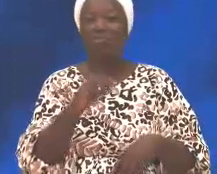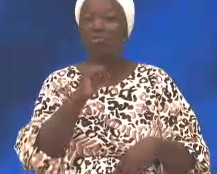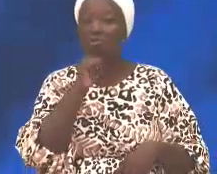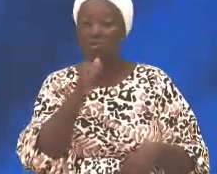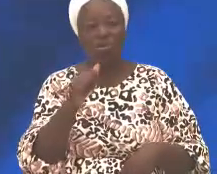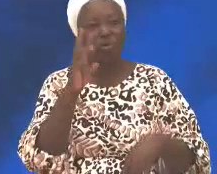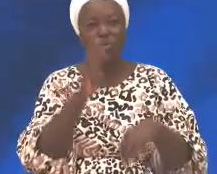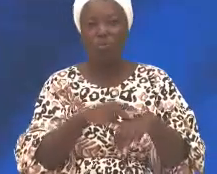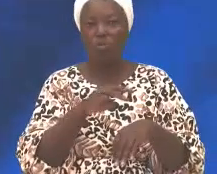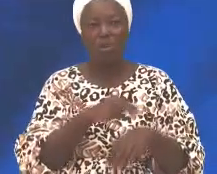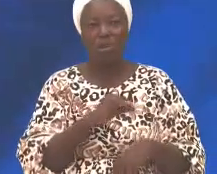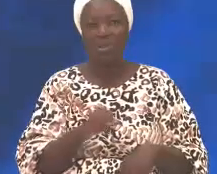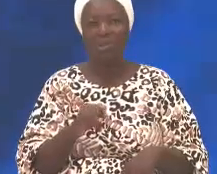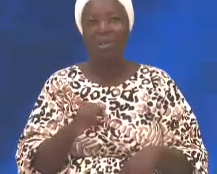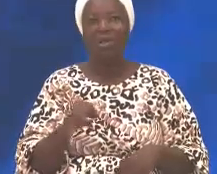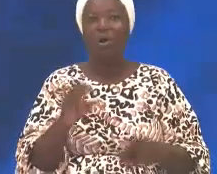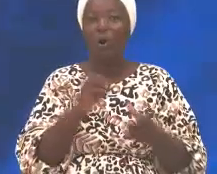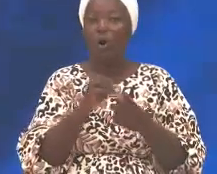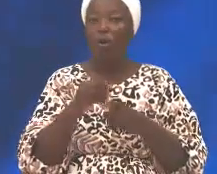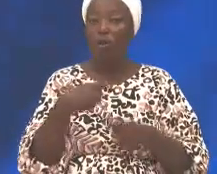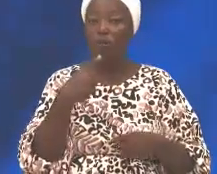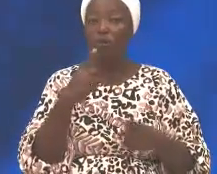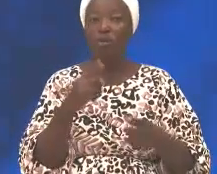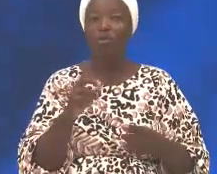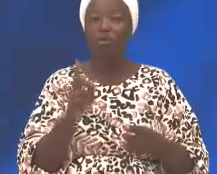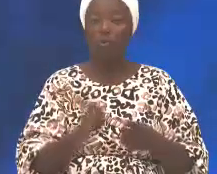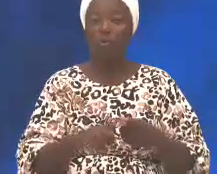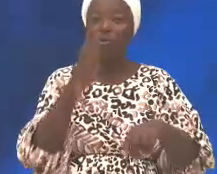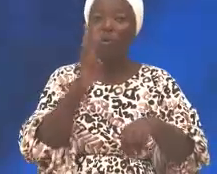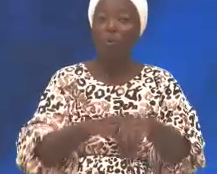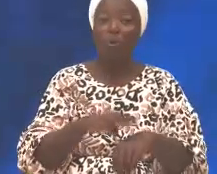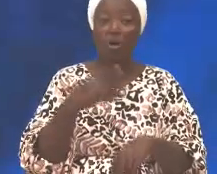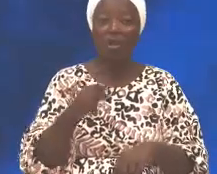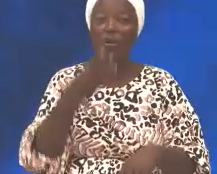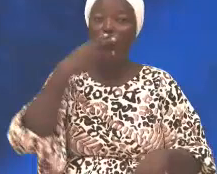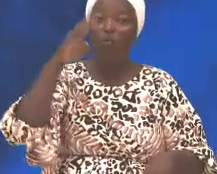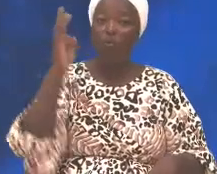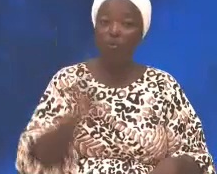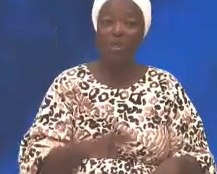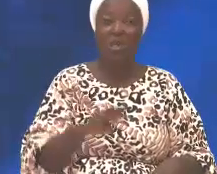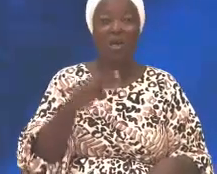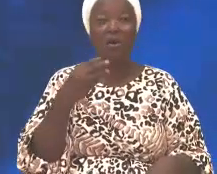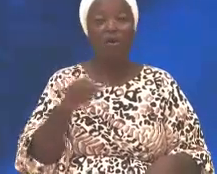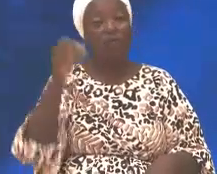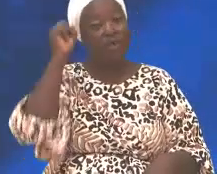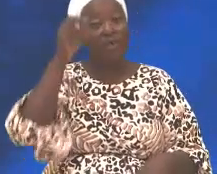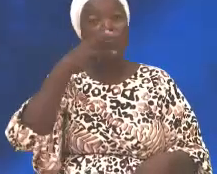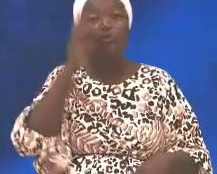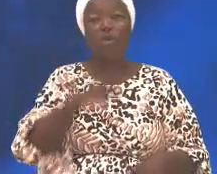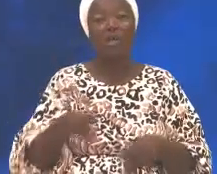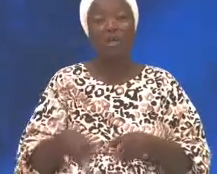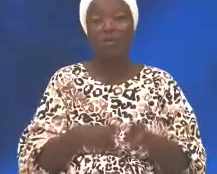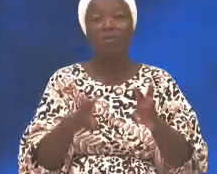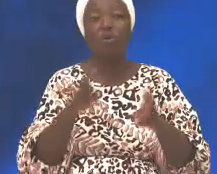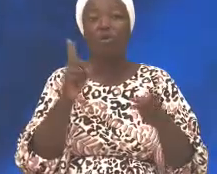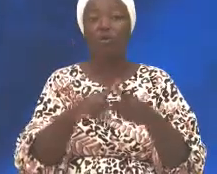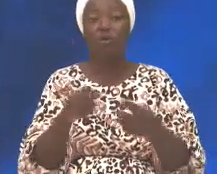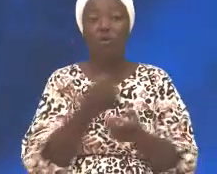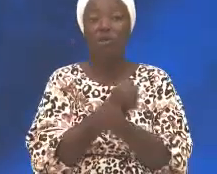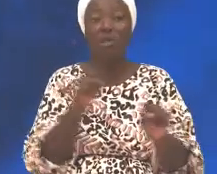warning, nor speaketh to warn the wicked of his wicked way to save